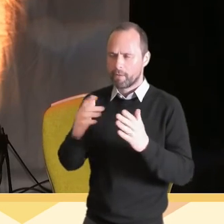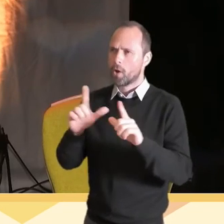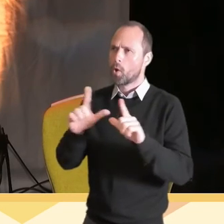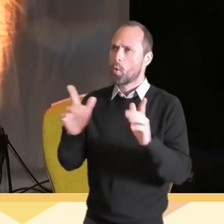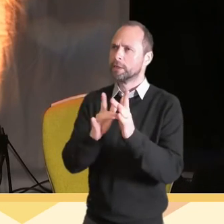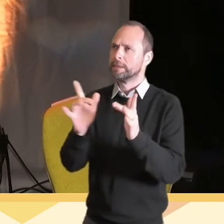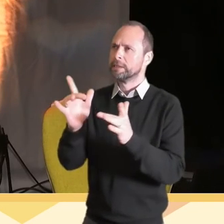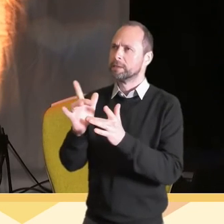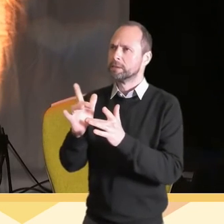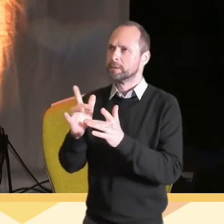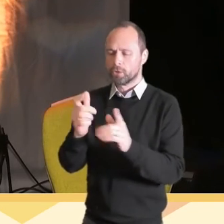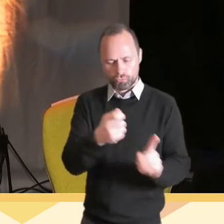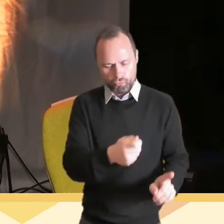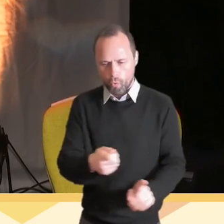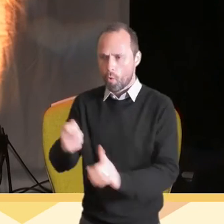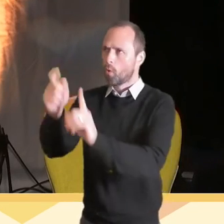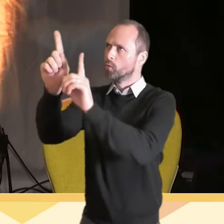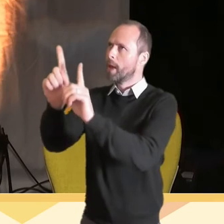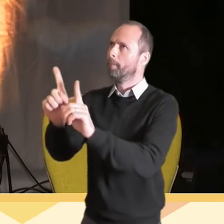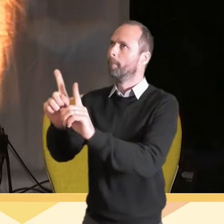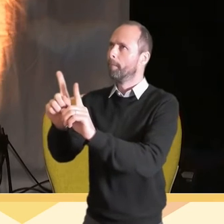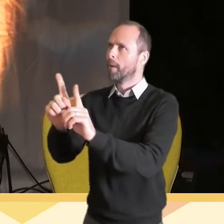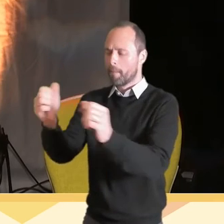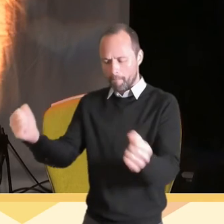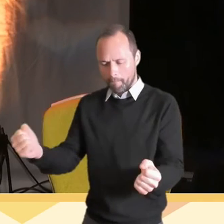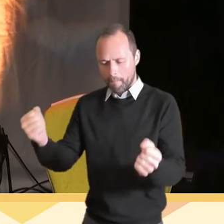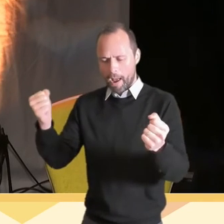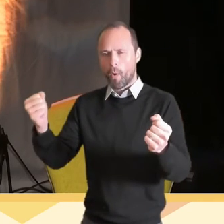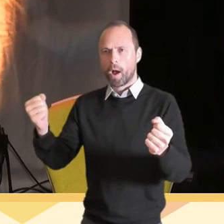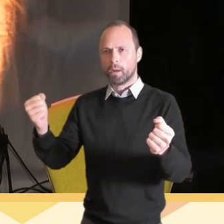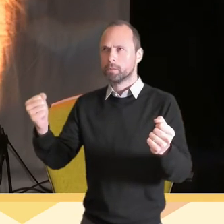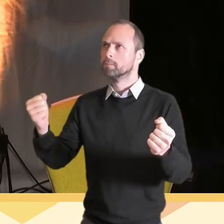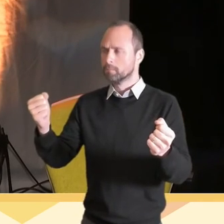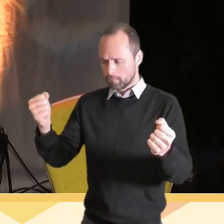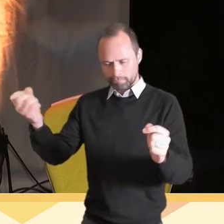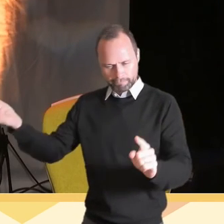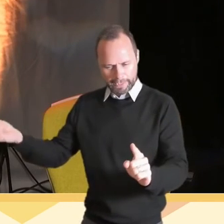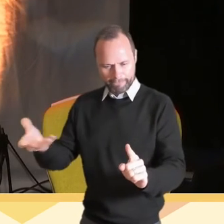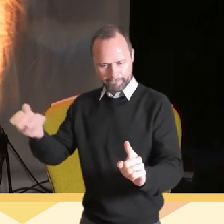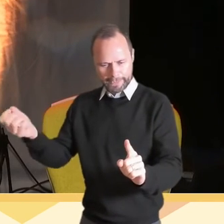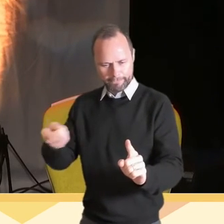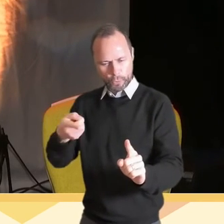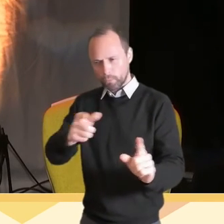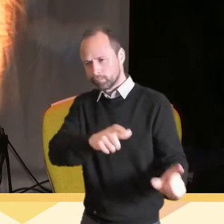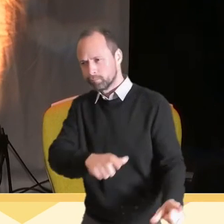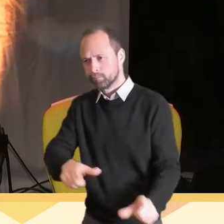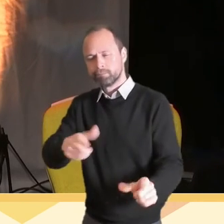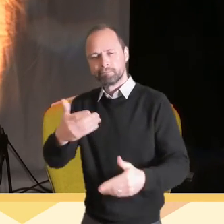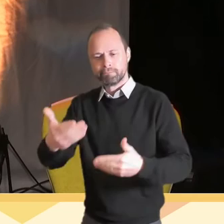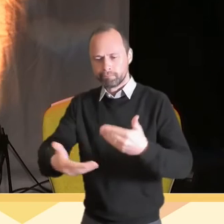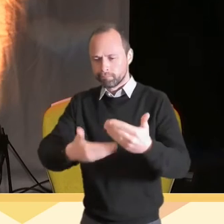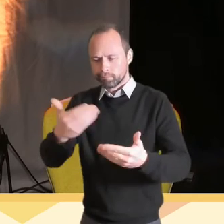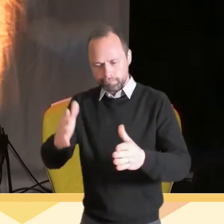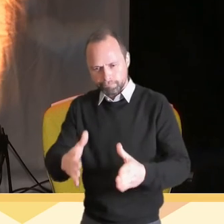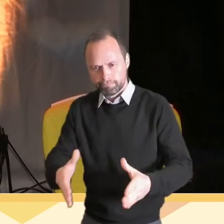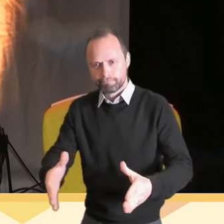even closer to him. May the power of the Lord Jesus strengthen you in his service. May the joy of the Lord